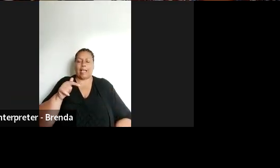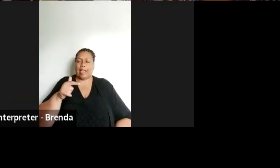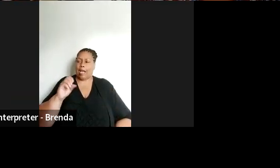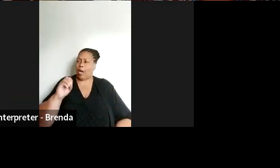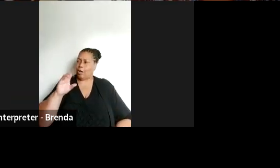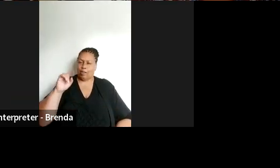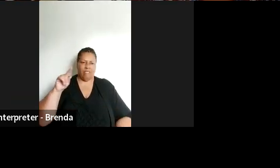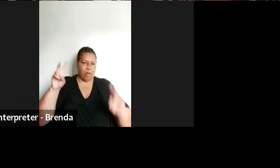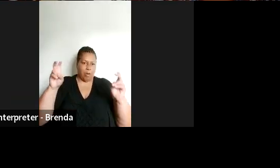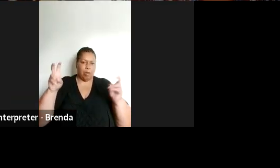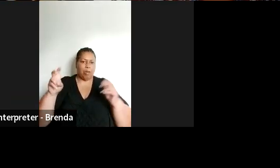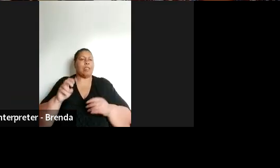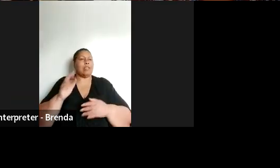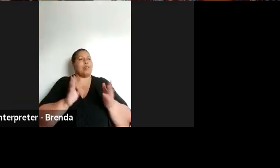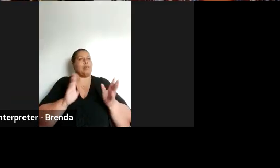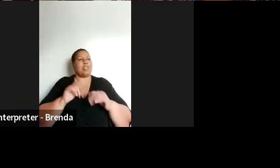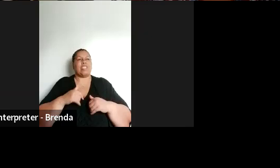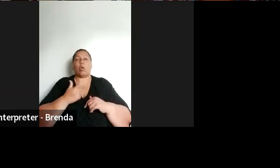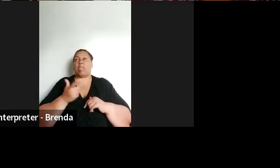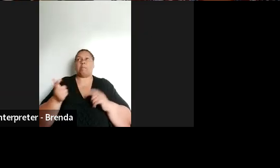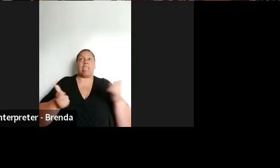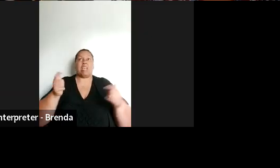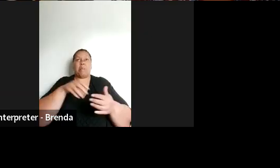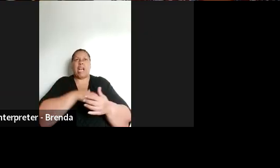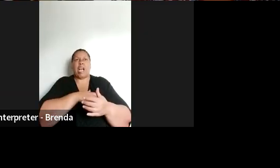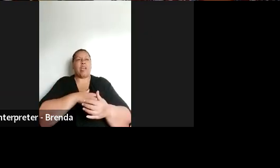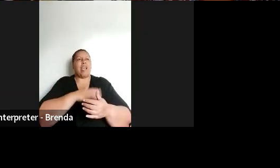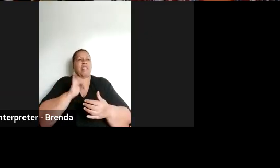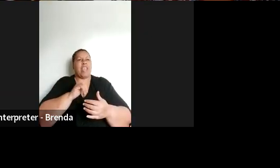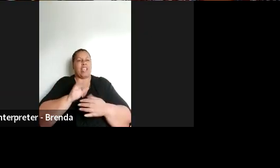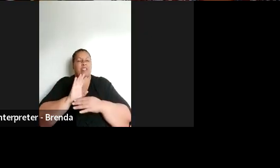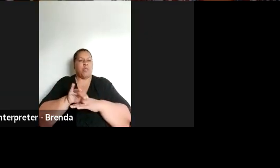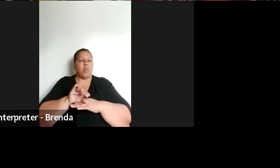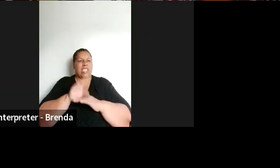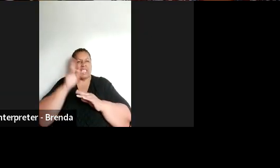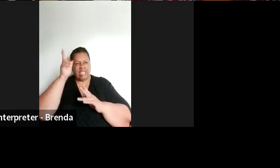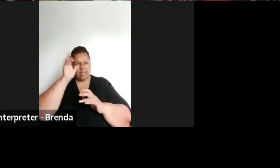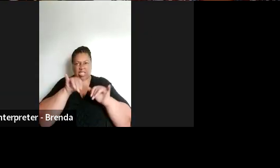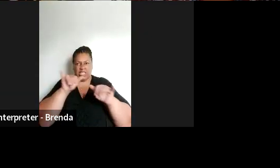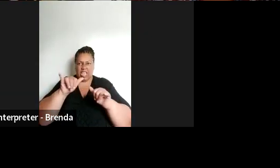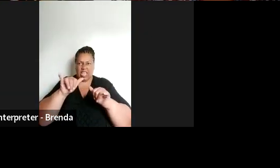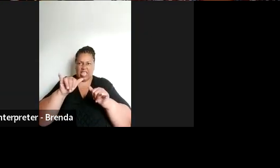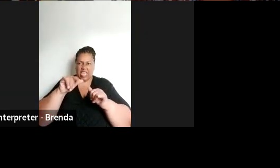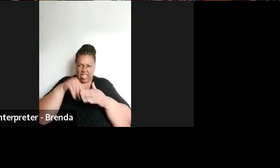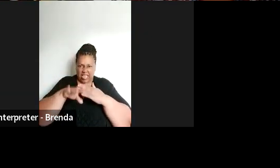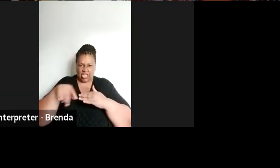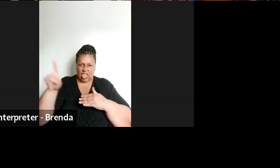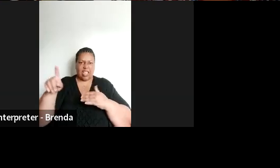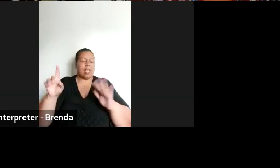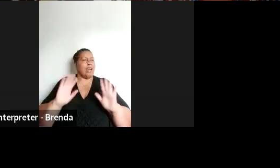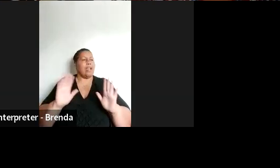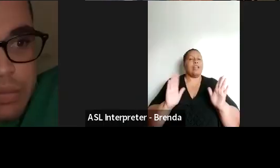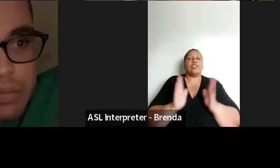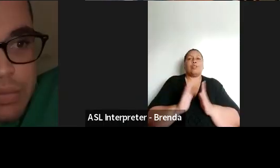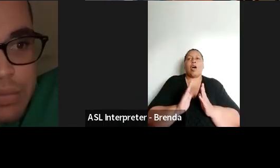power that can hold evil in check. But that's not it. I have found that it is small, everyday deeds of ordinary folk that keep the darkness at bay, small acts of kindness and